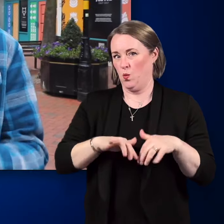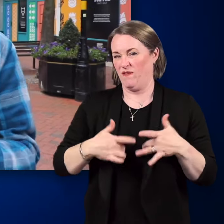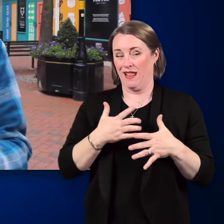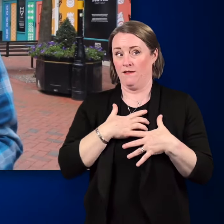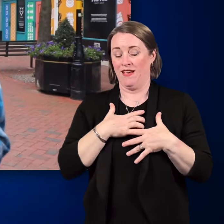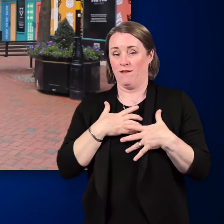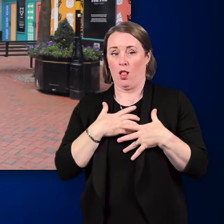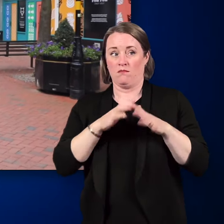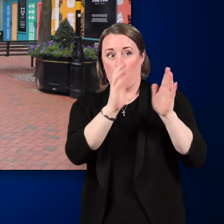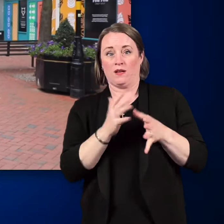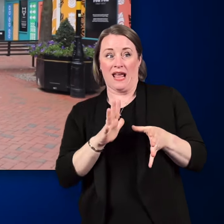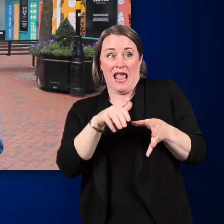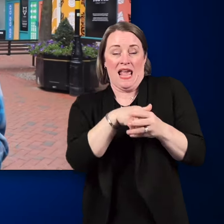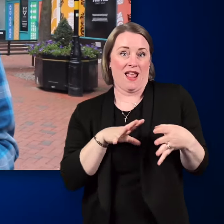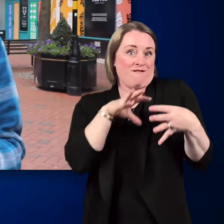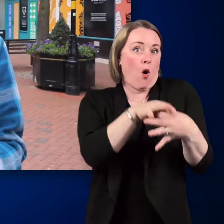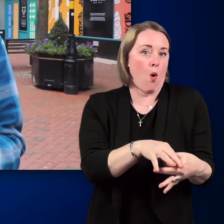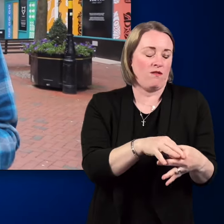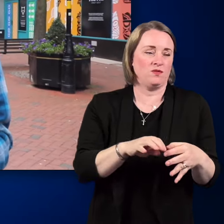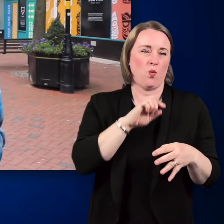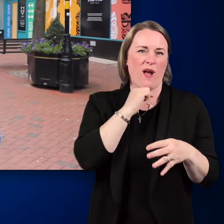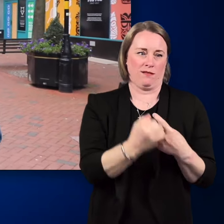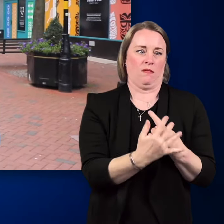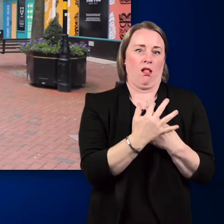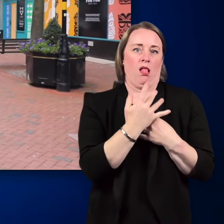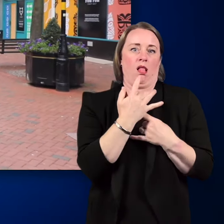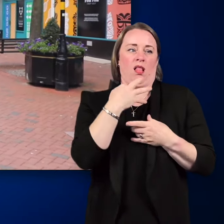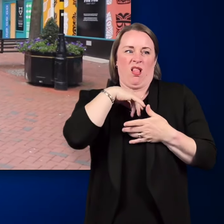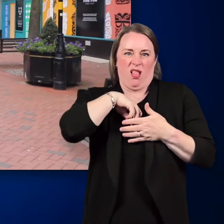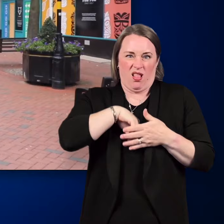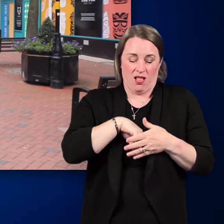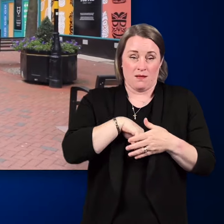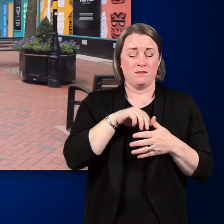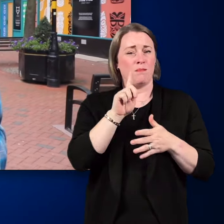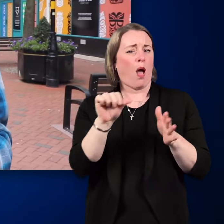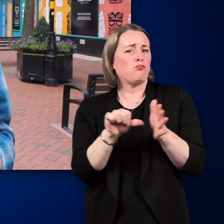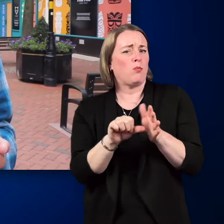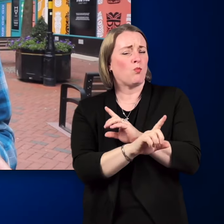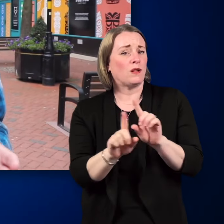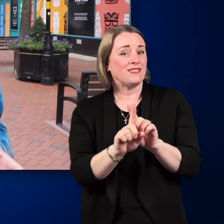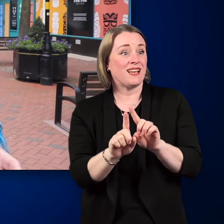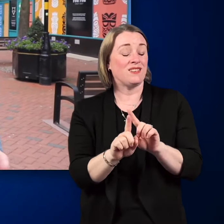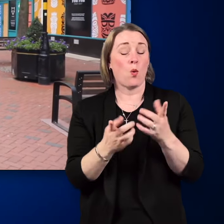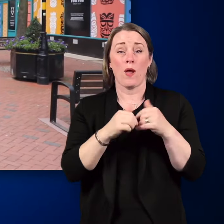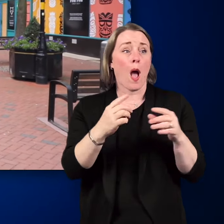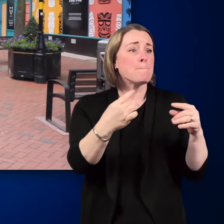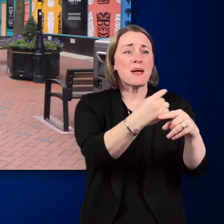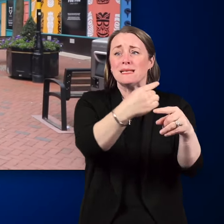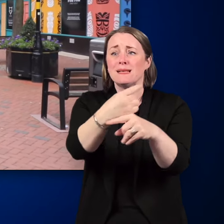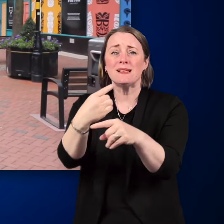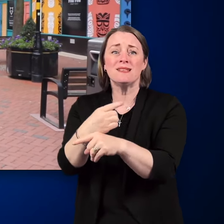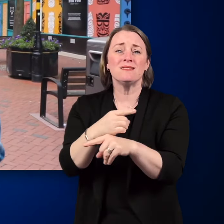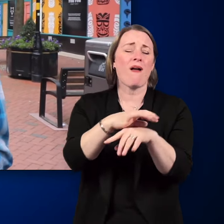get contaminated. But the problem is, again, this, that we're missing out, I think, on all God